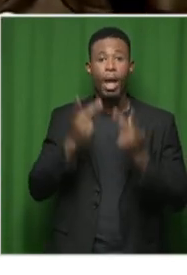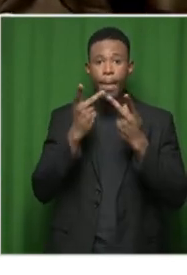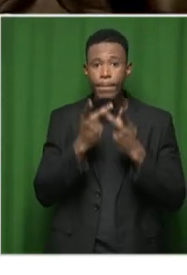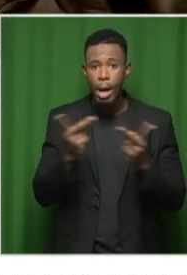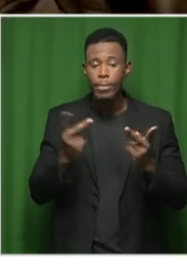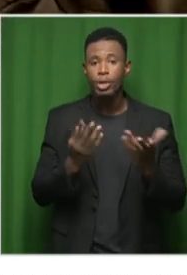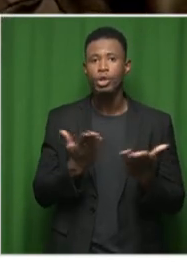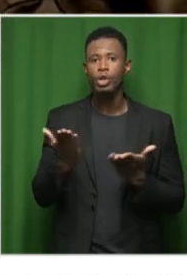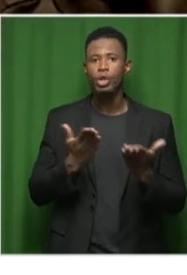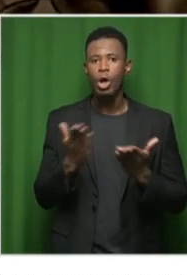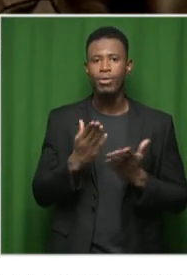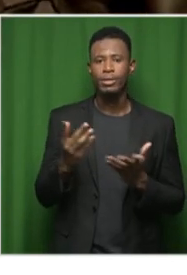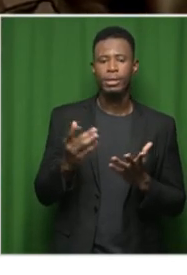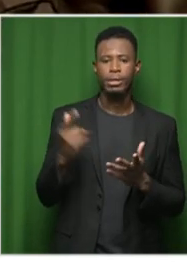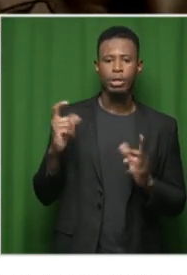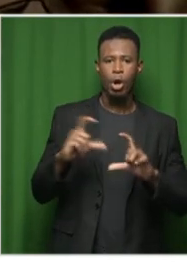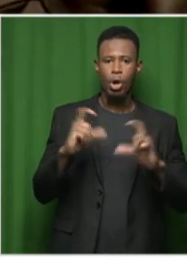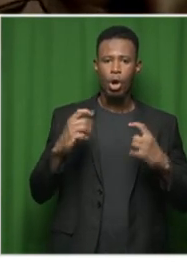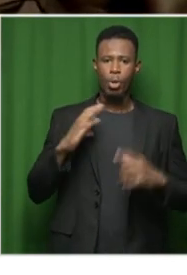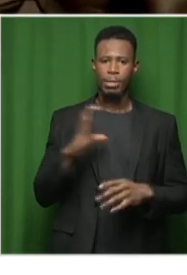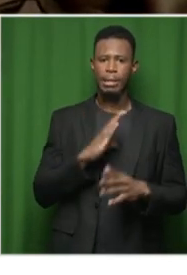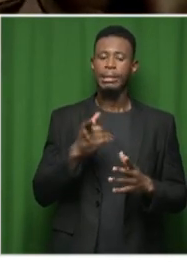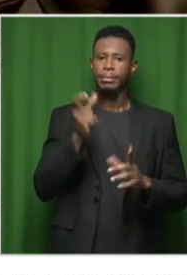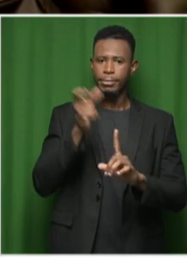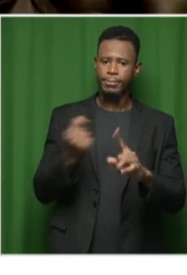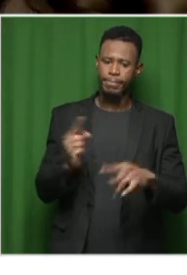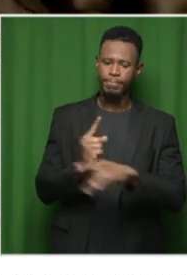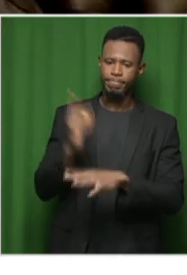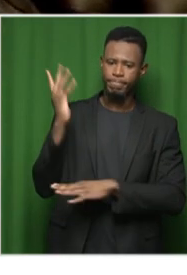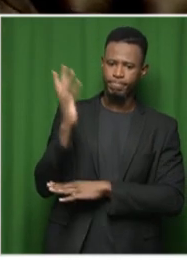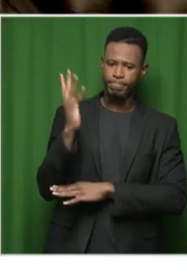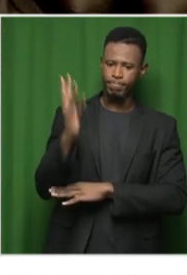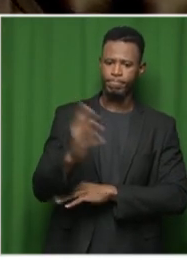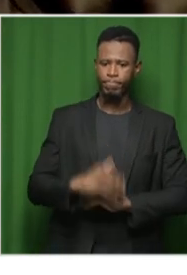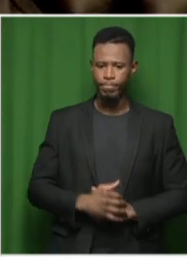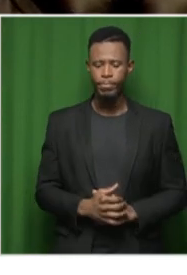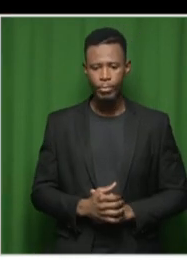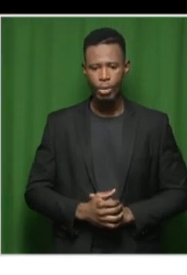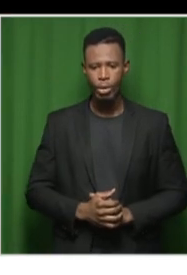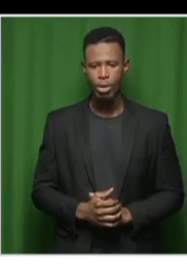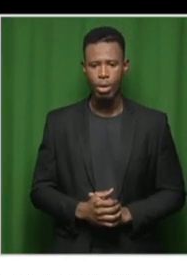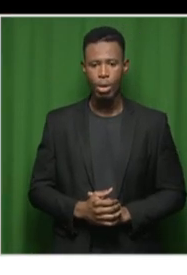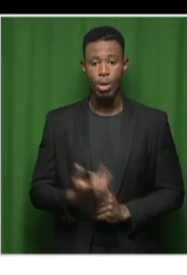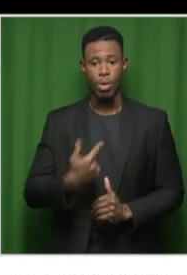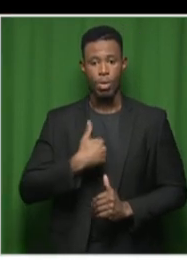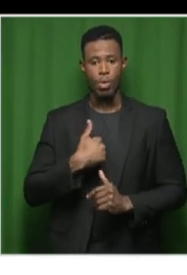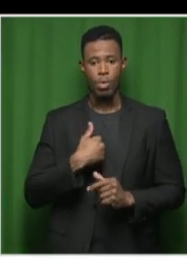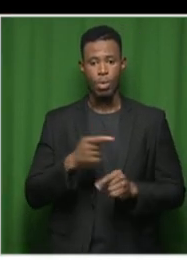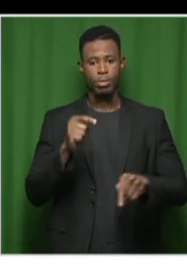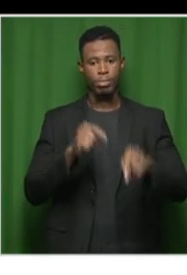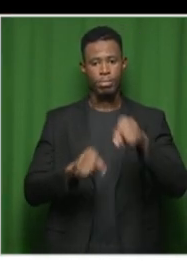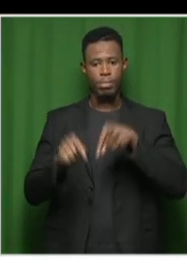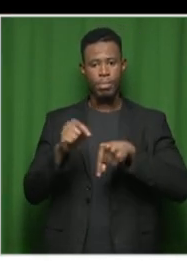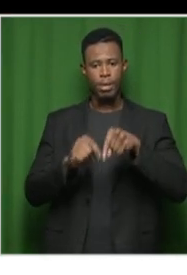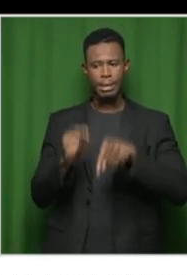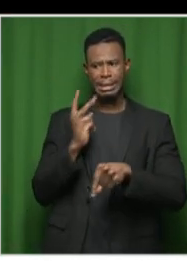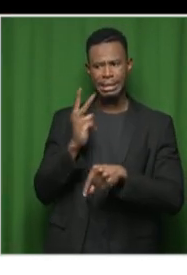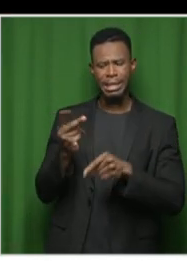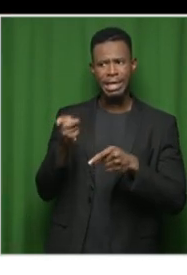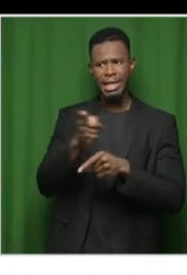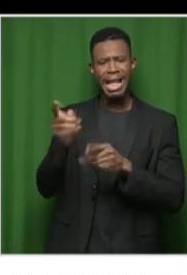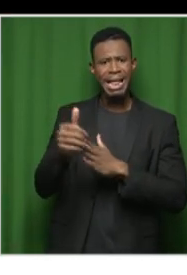Somadoda Fikeni delivered the lecture. I went back looking at the biographies of these